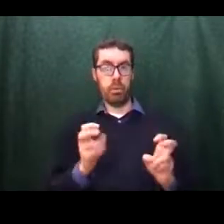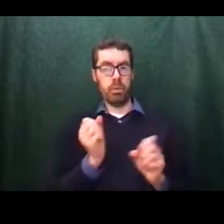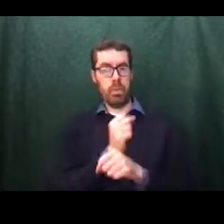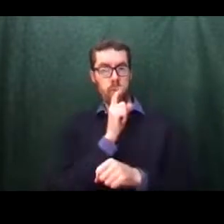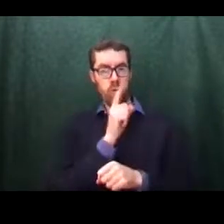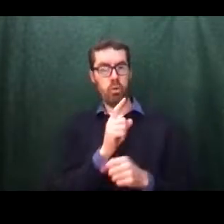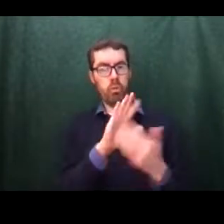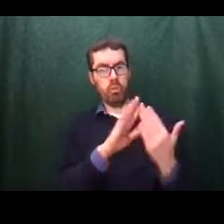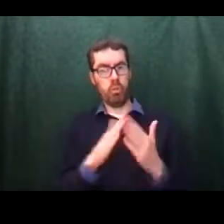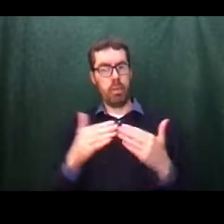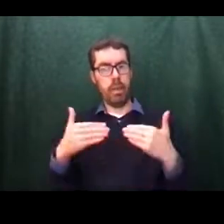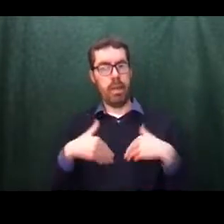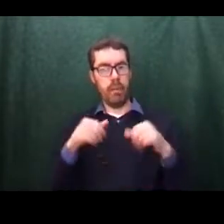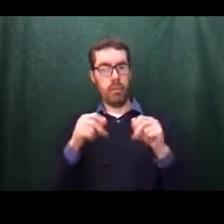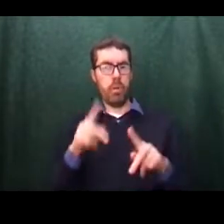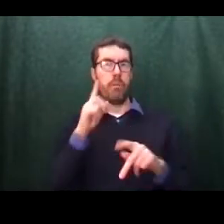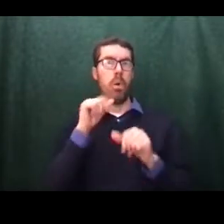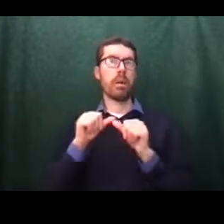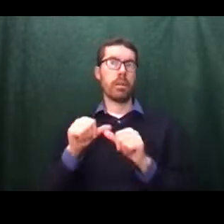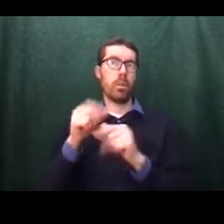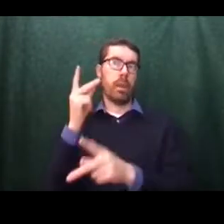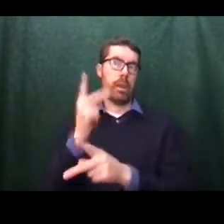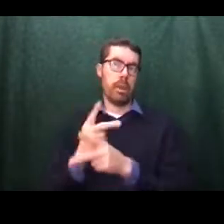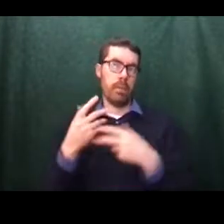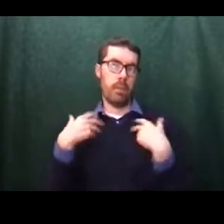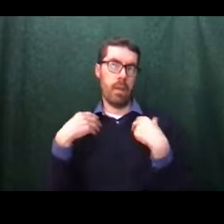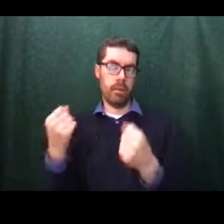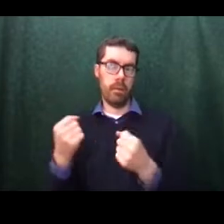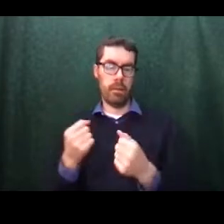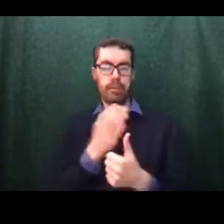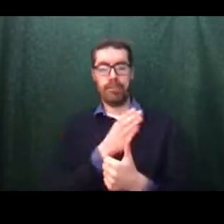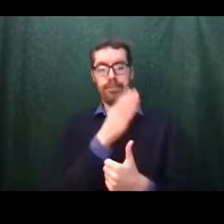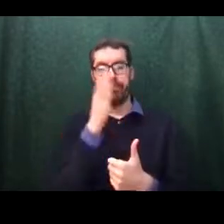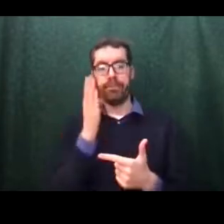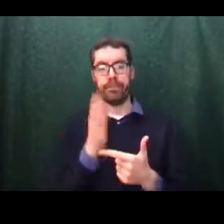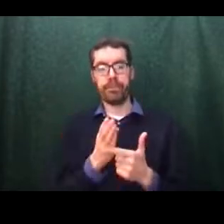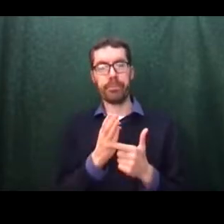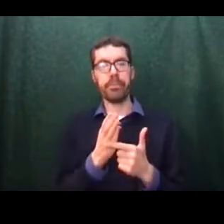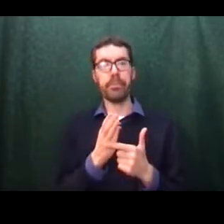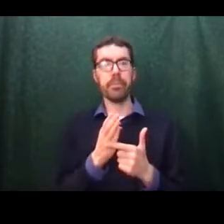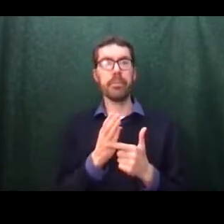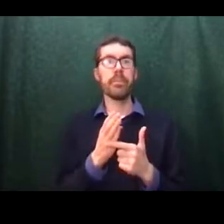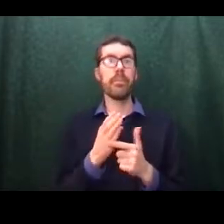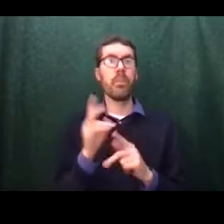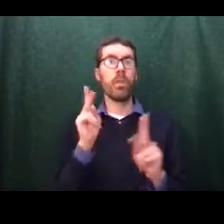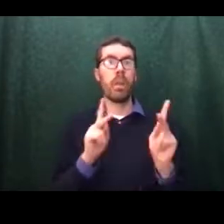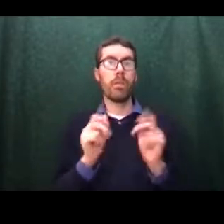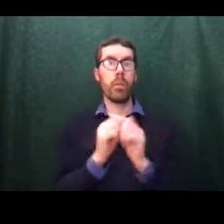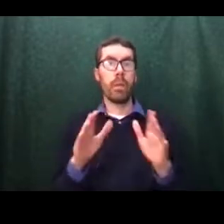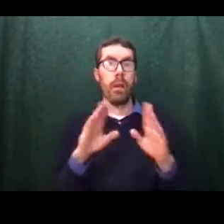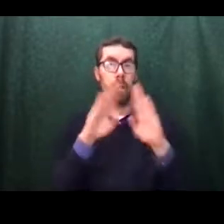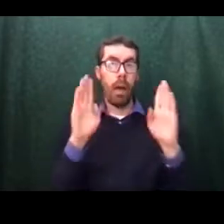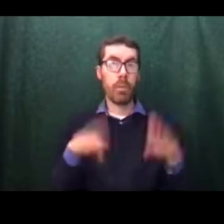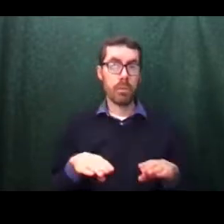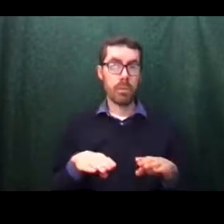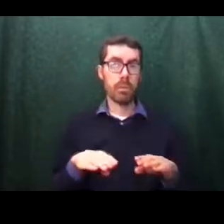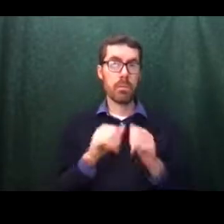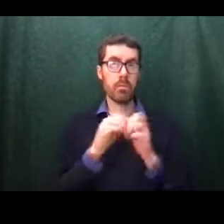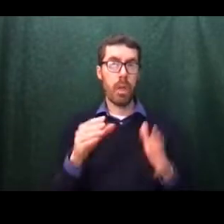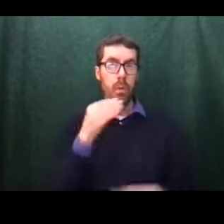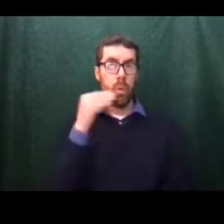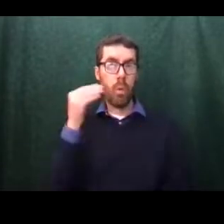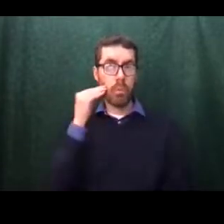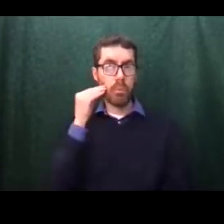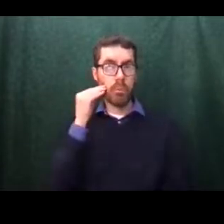opportunity to continue to stay healthy. Number two, houselessness, homelessness, all through